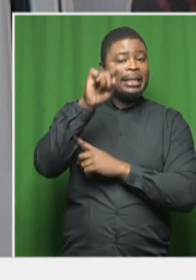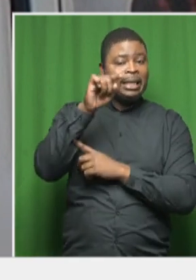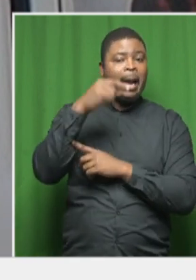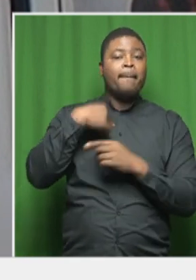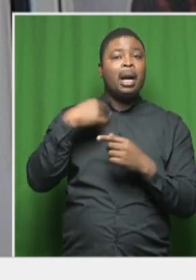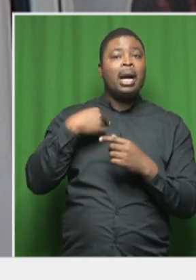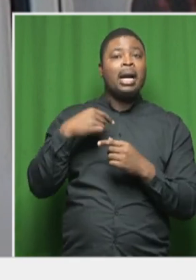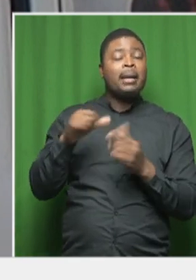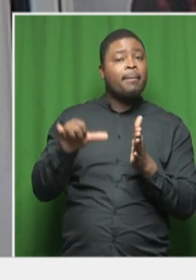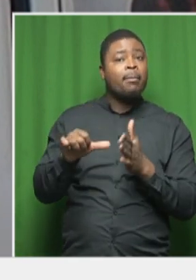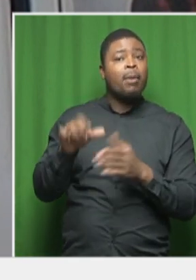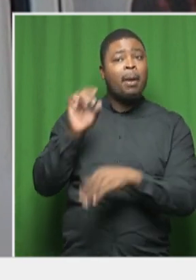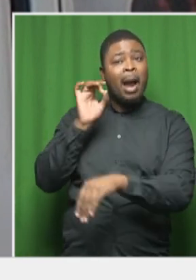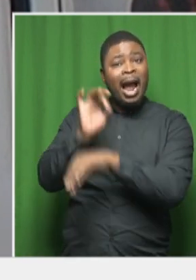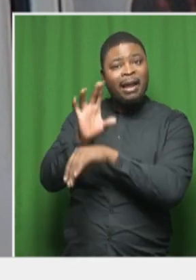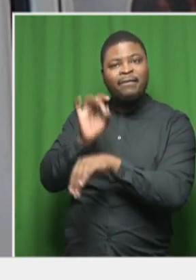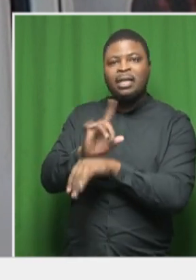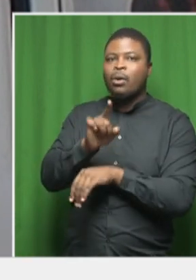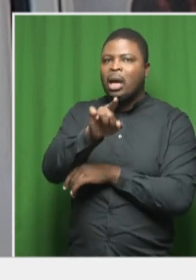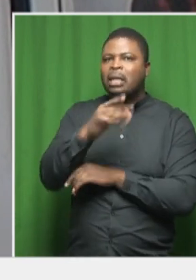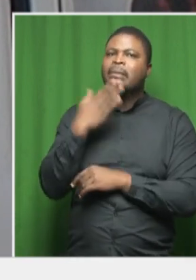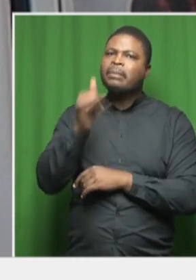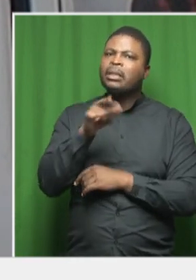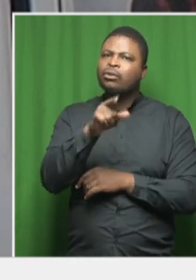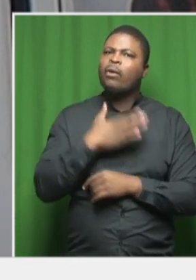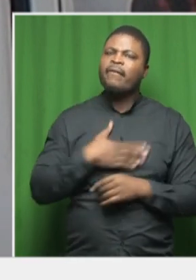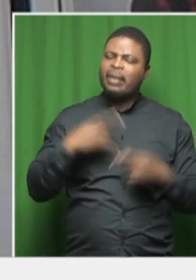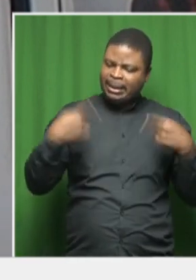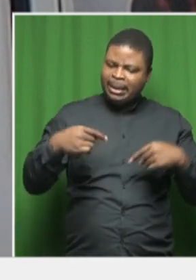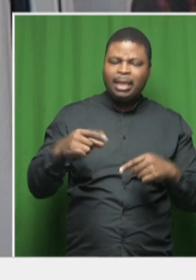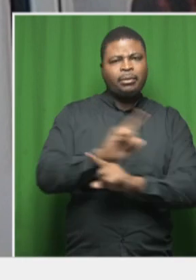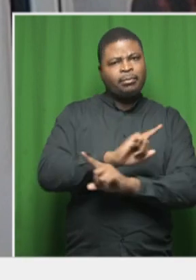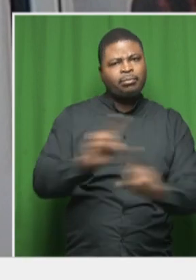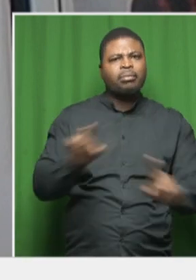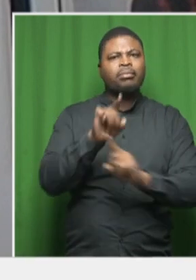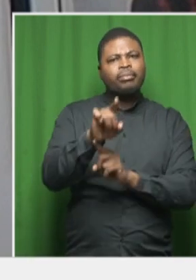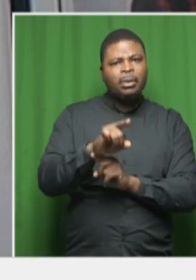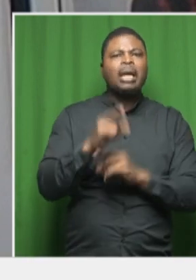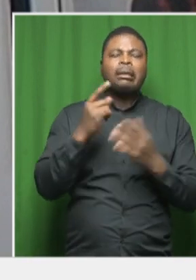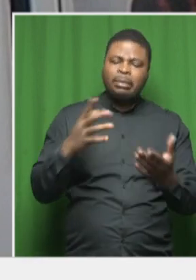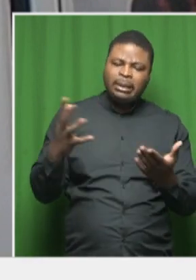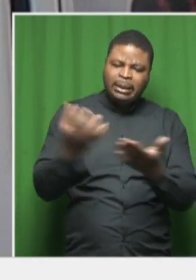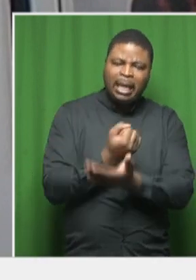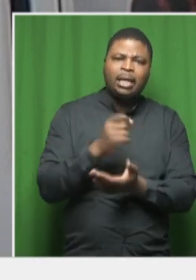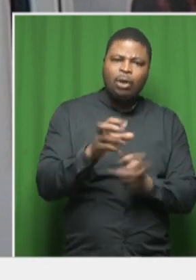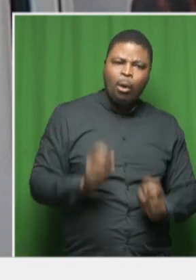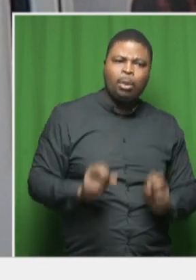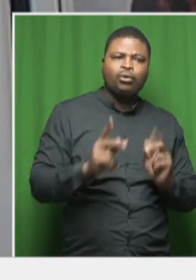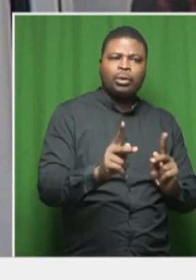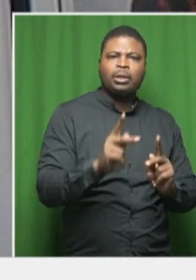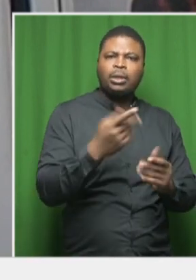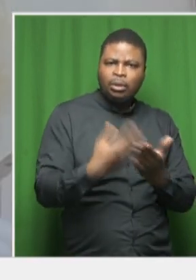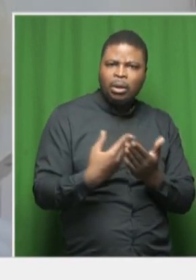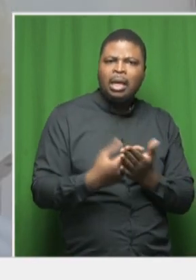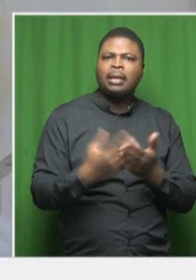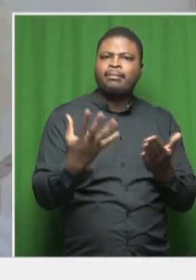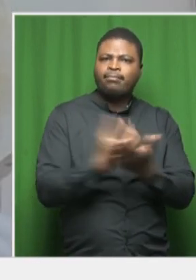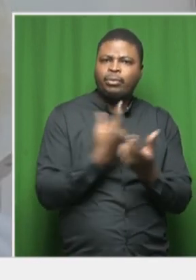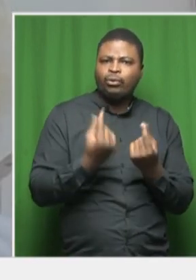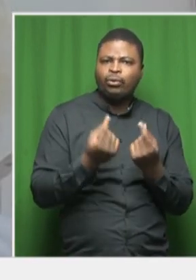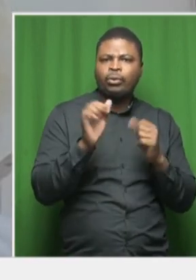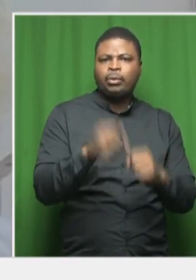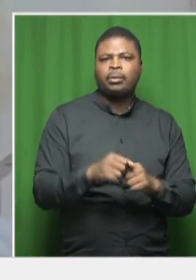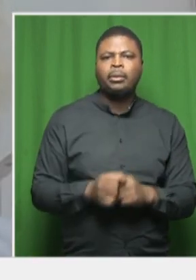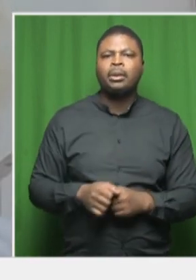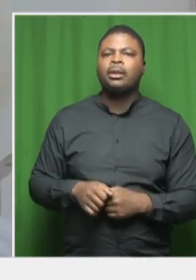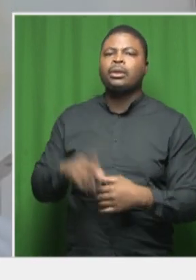advice is don't be scared. Grab the opportunity because it's certainly there for you. All right. Dr. Gillian Mooney,